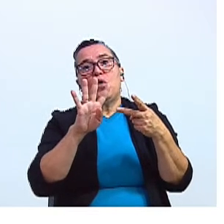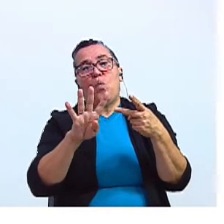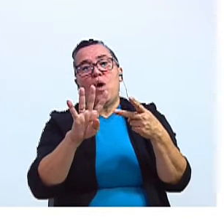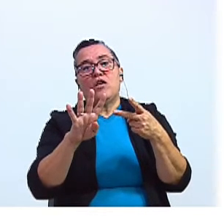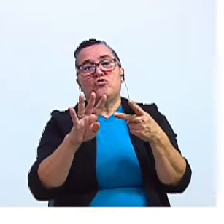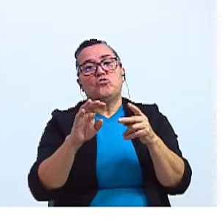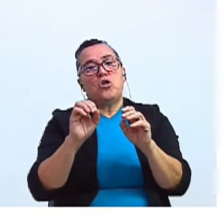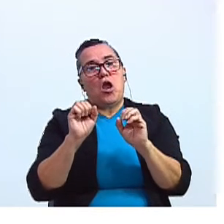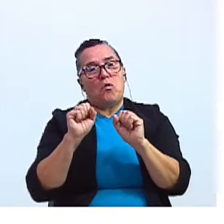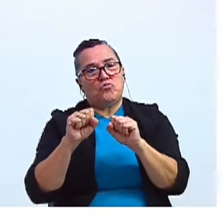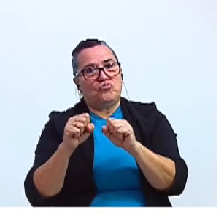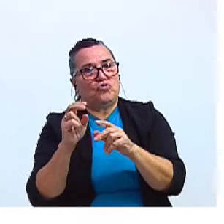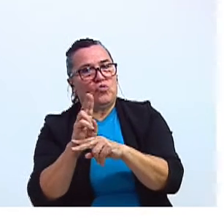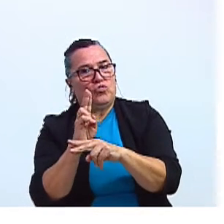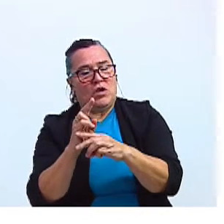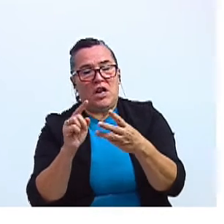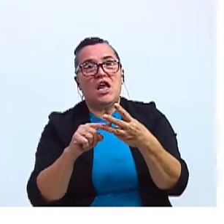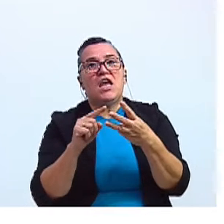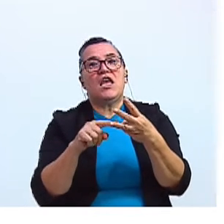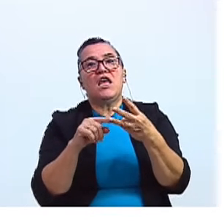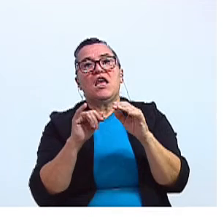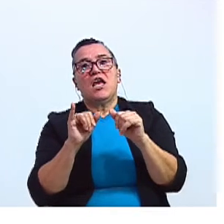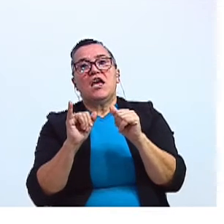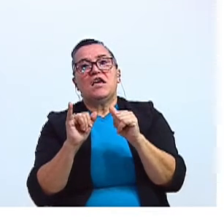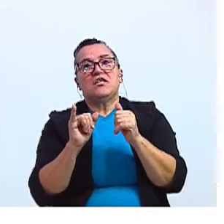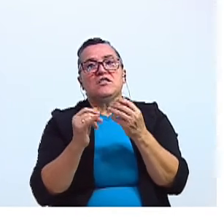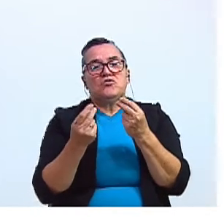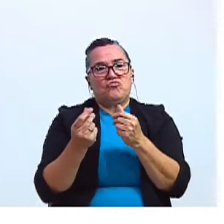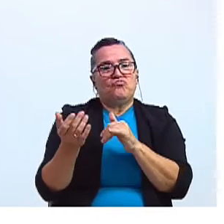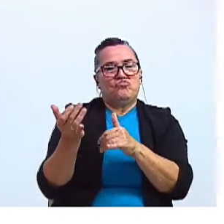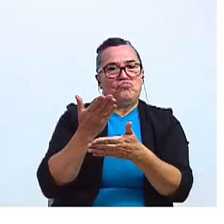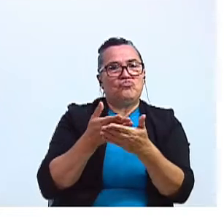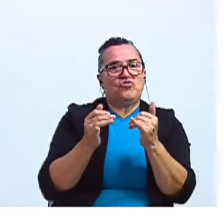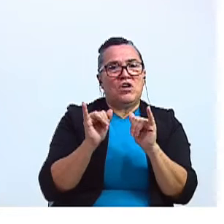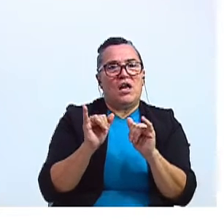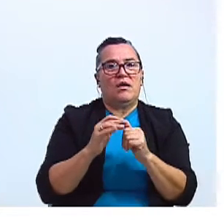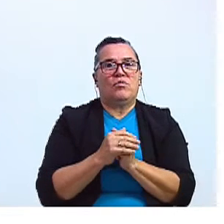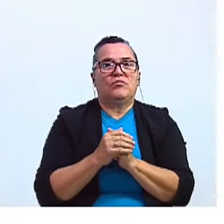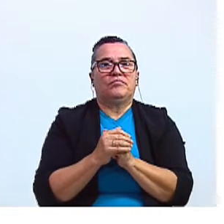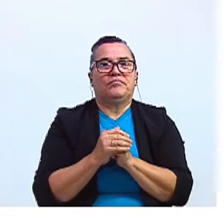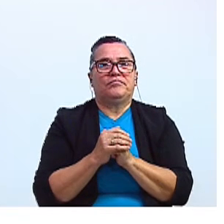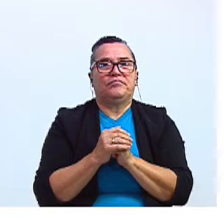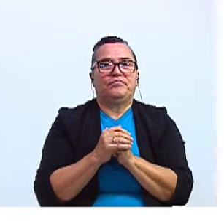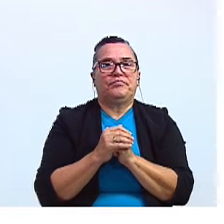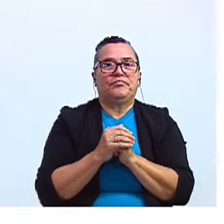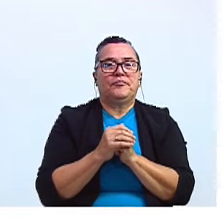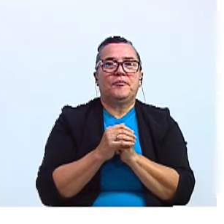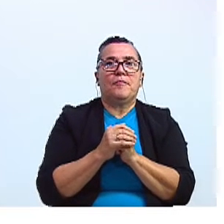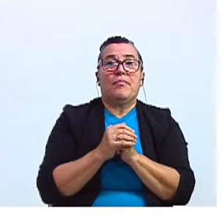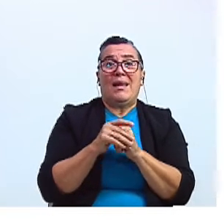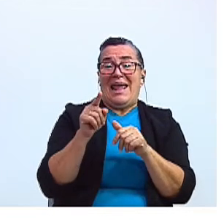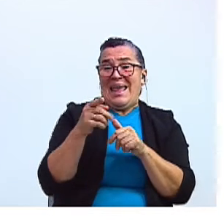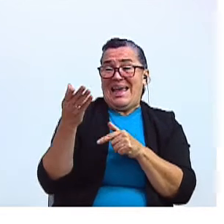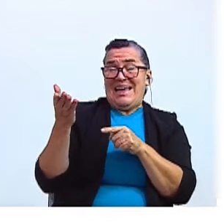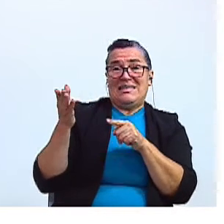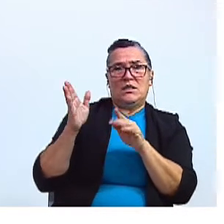availability, and it's reliable. Okay, next one. This device is a wonderful and saving